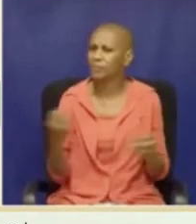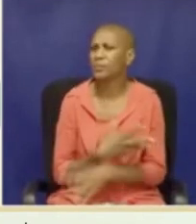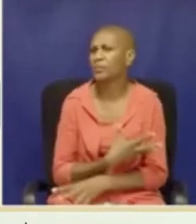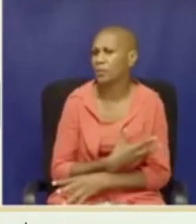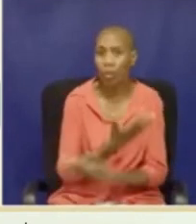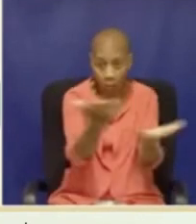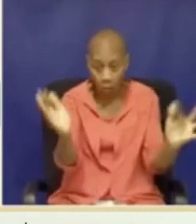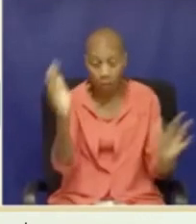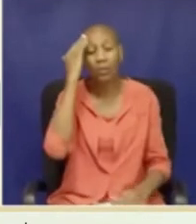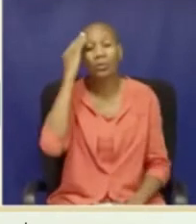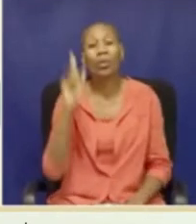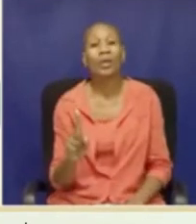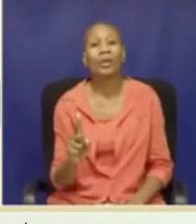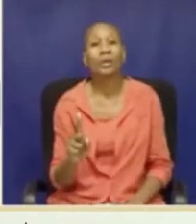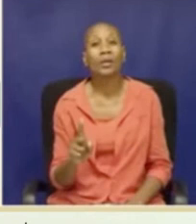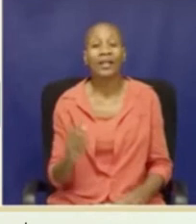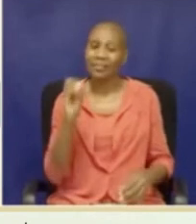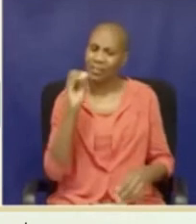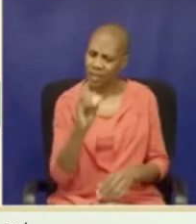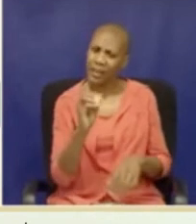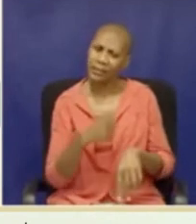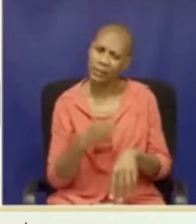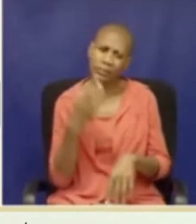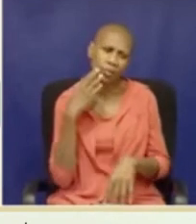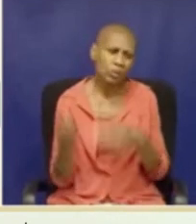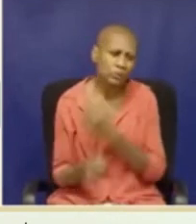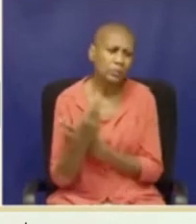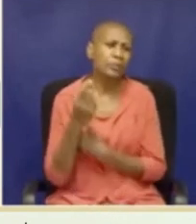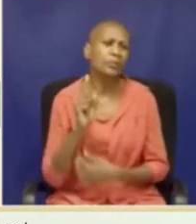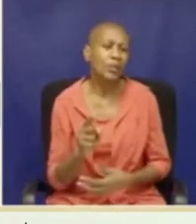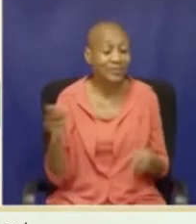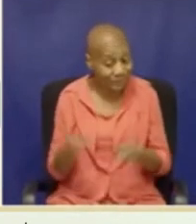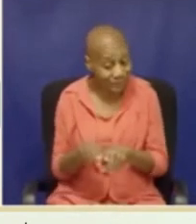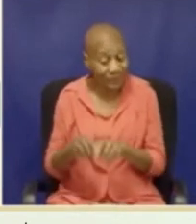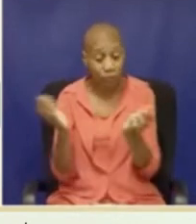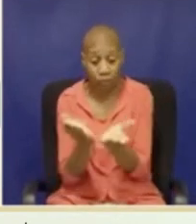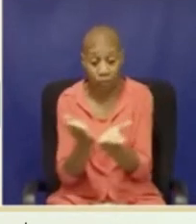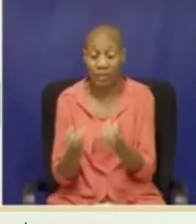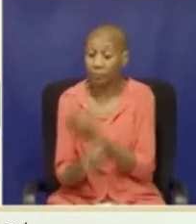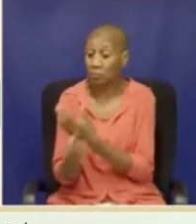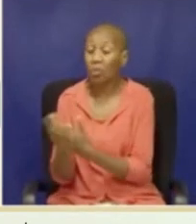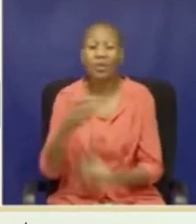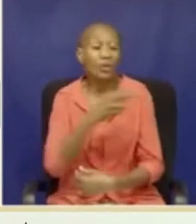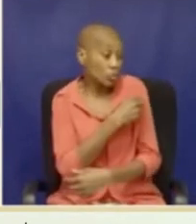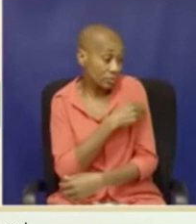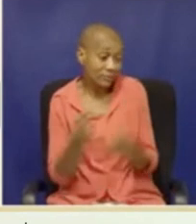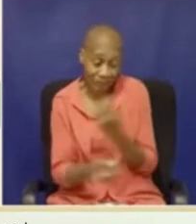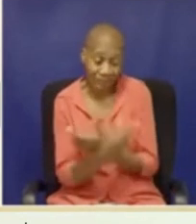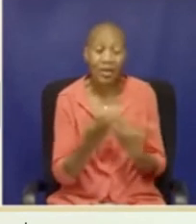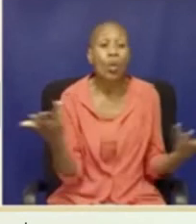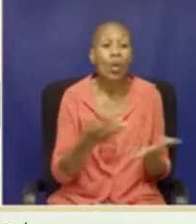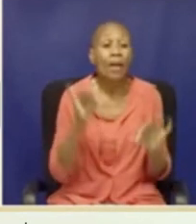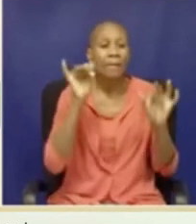This surprised me, as we all know that there are confrontations that have happened and are happening at schools